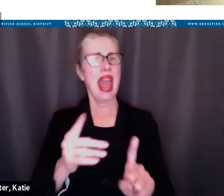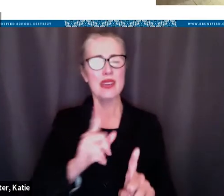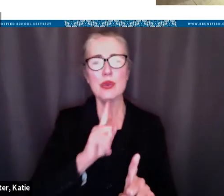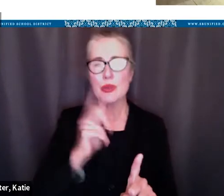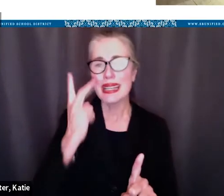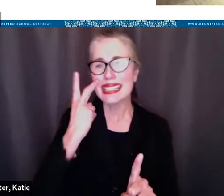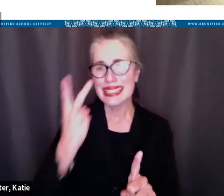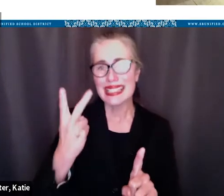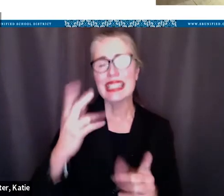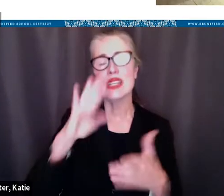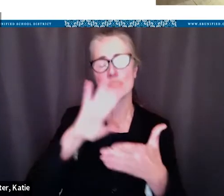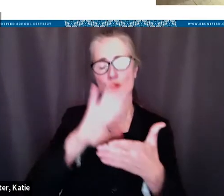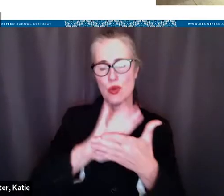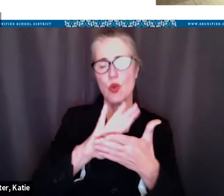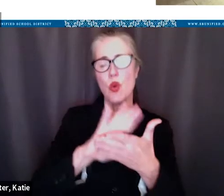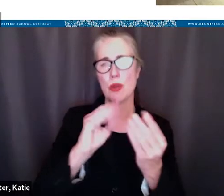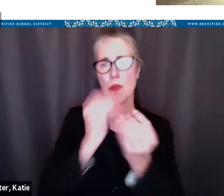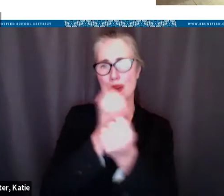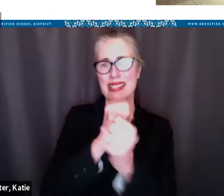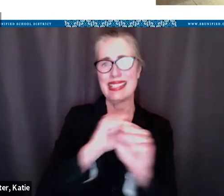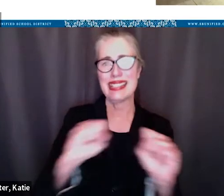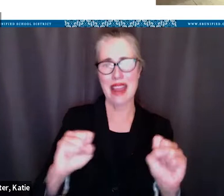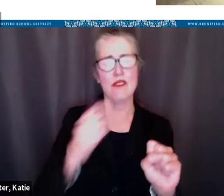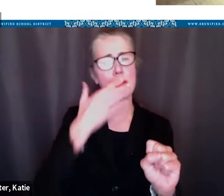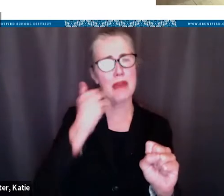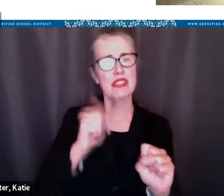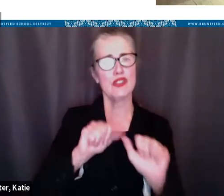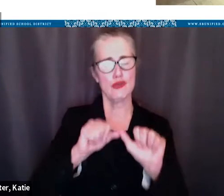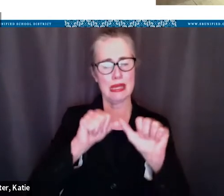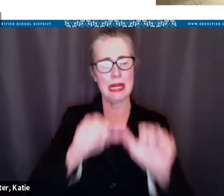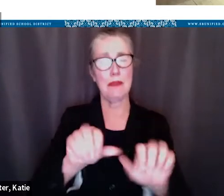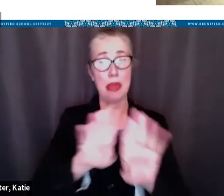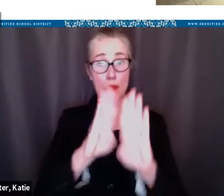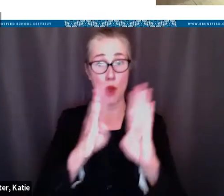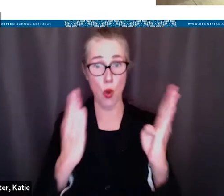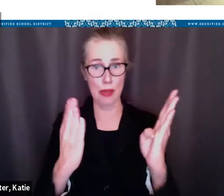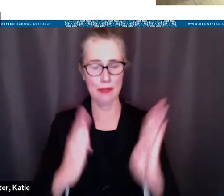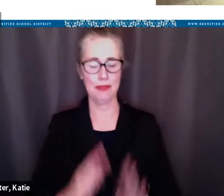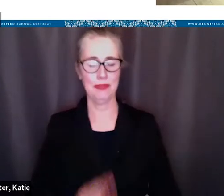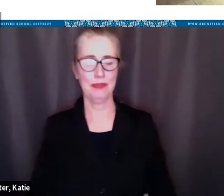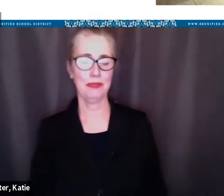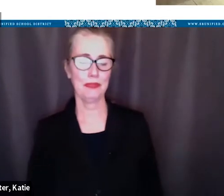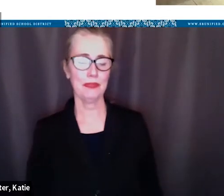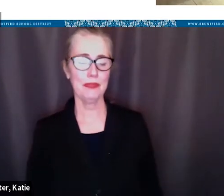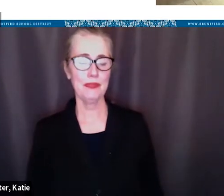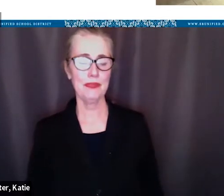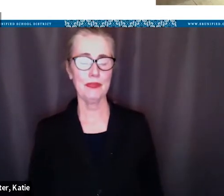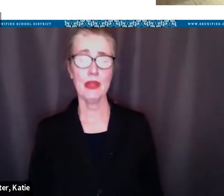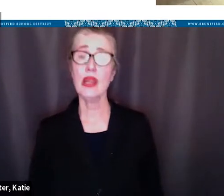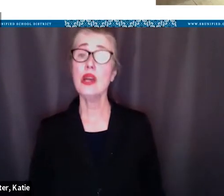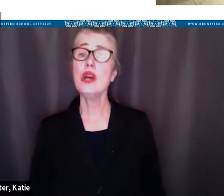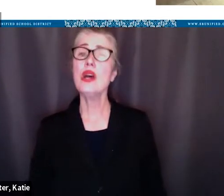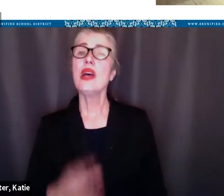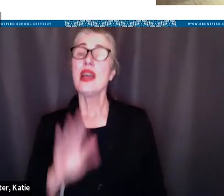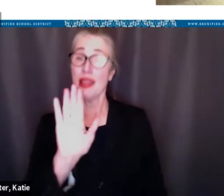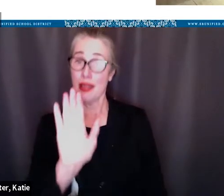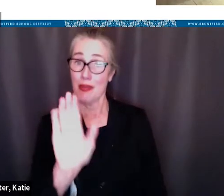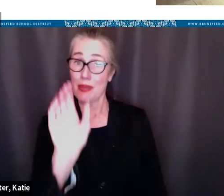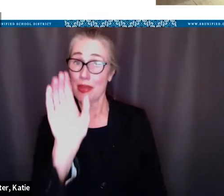open so with that being said one of the things that we're going to continue to do